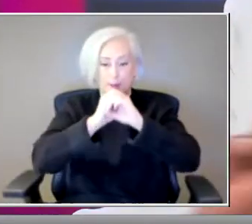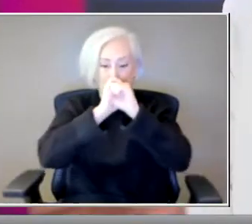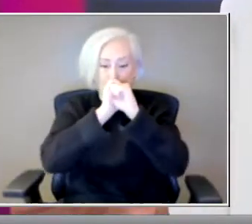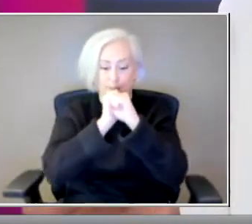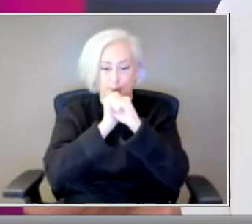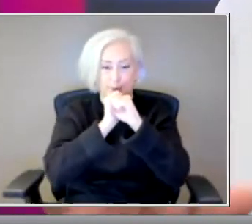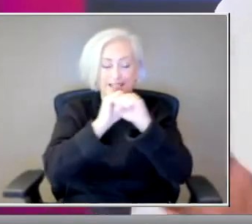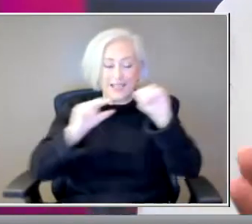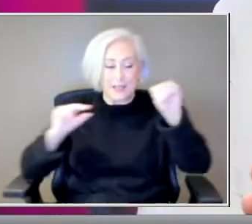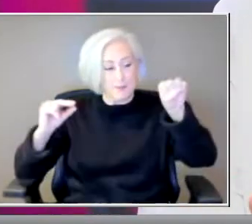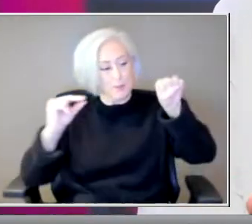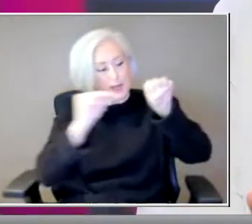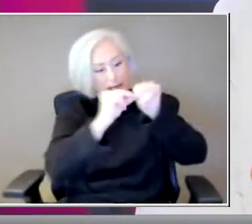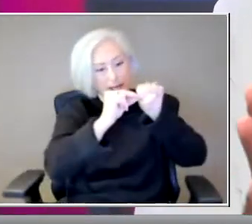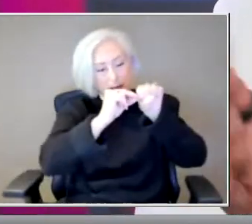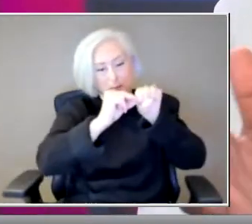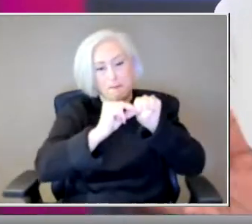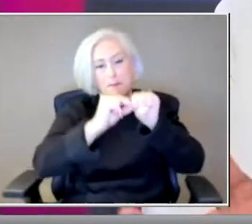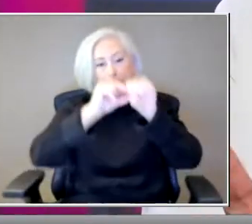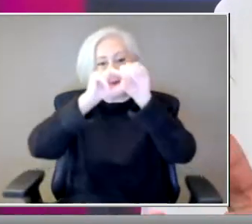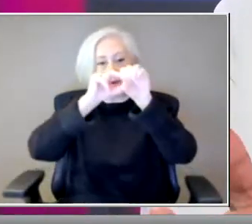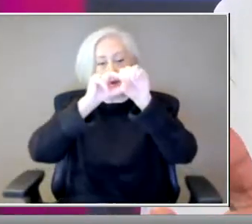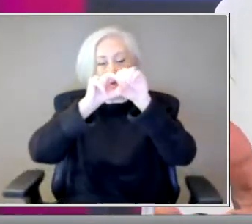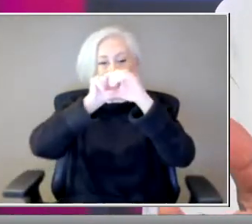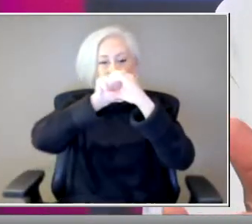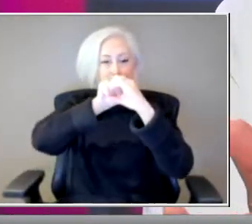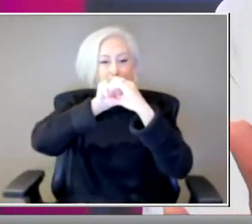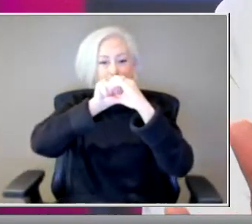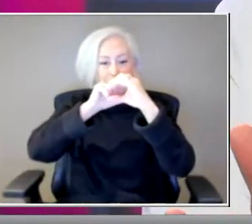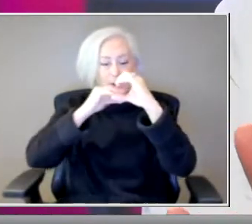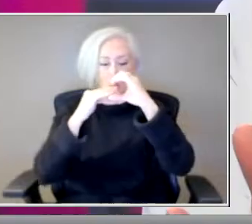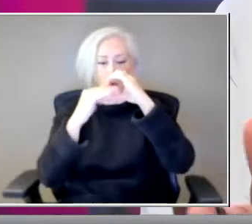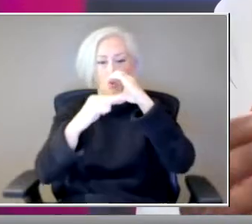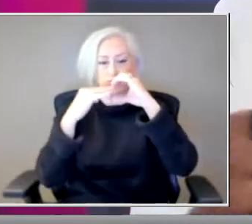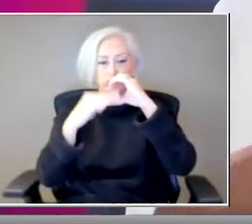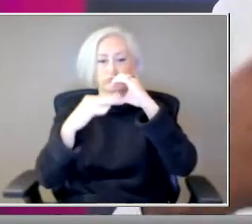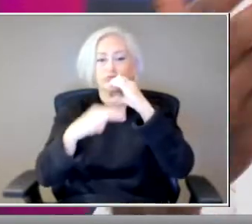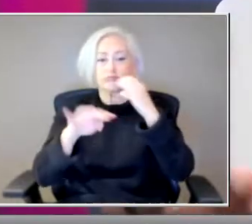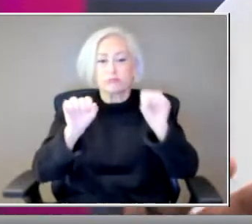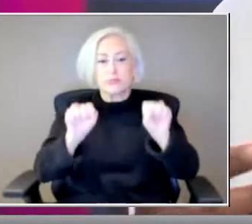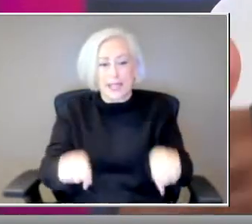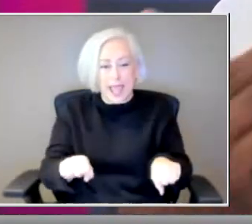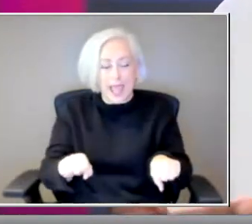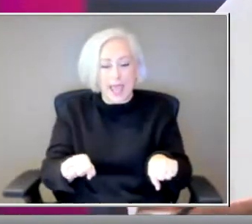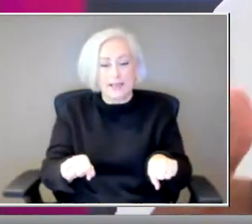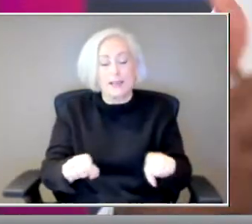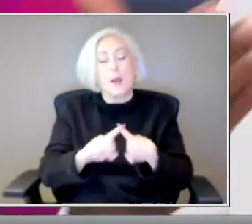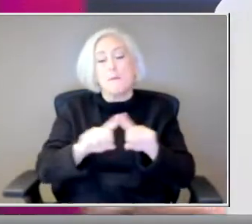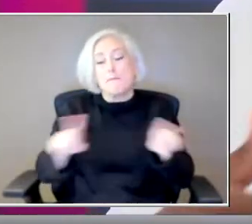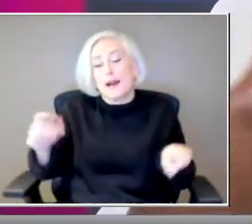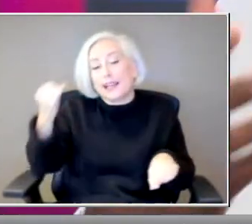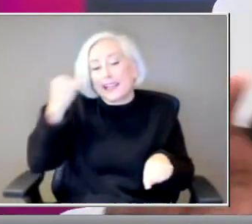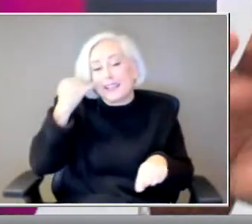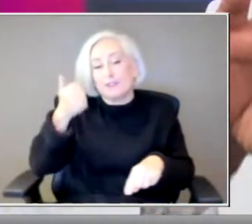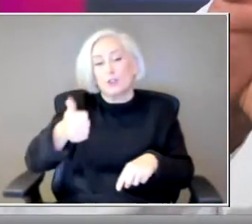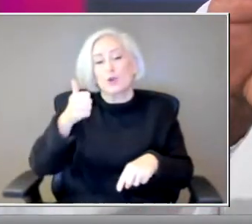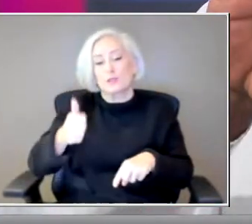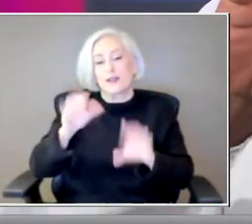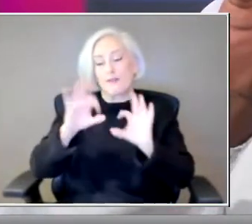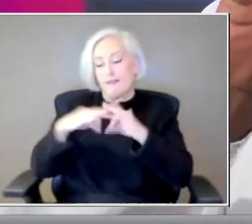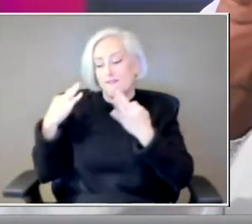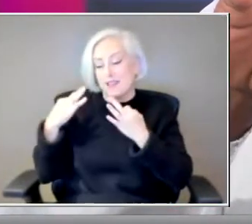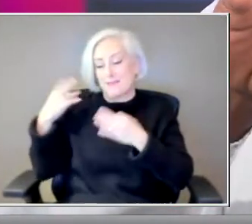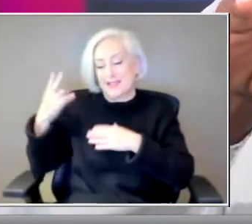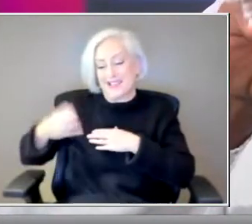the blood flow. It keeps the artery open, but if you again have the risk factors, including genetics and everything,